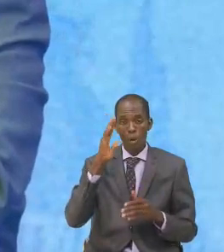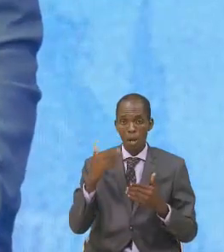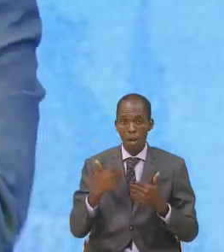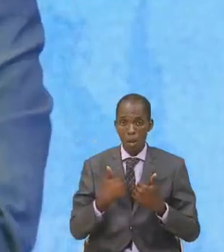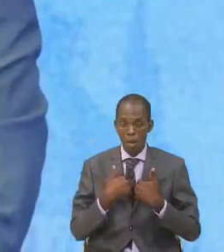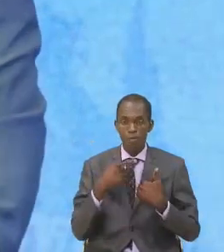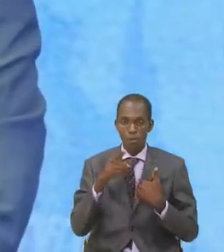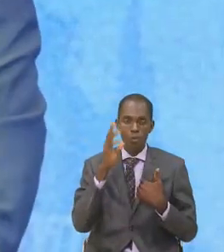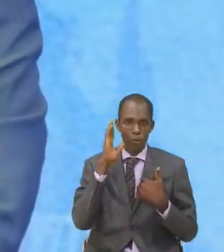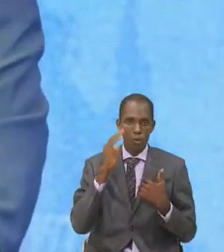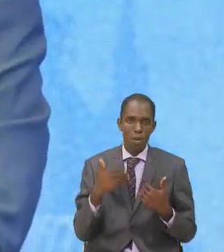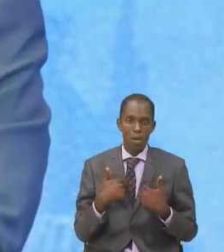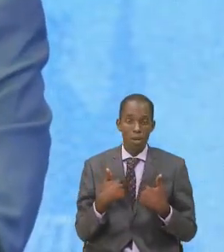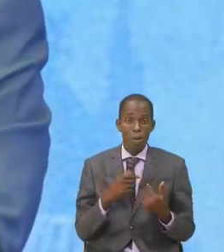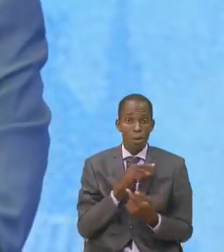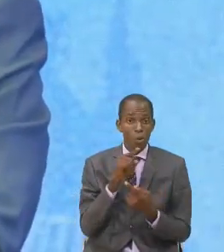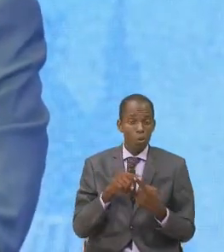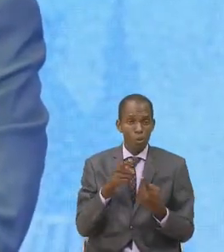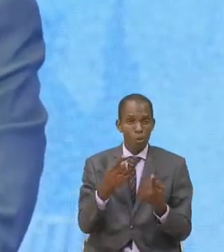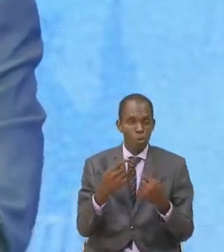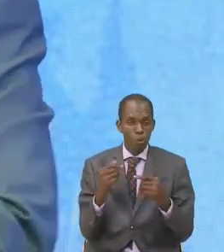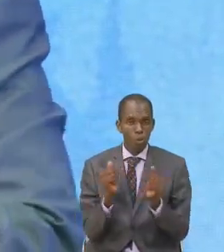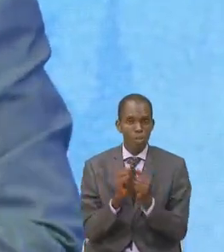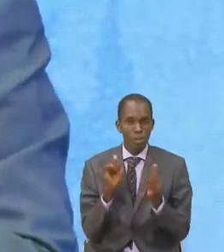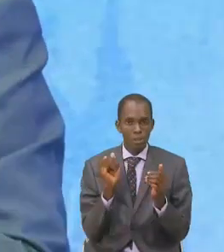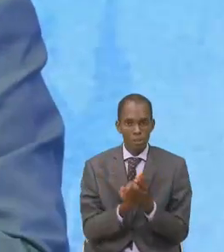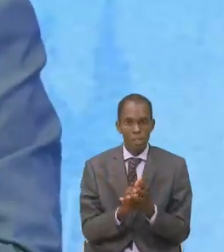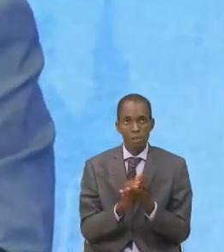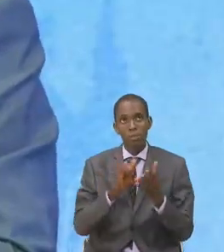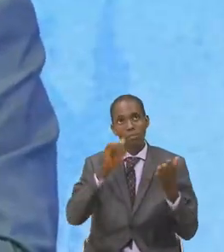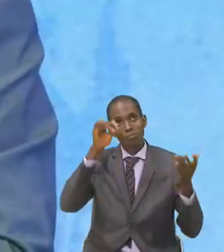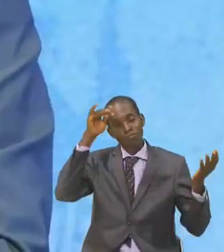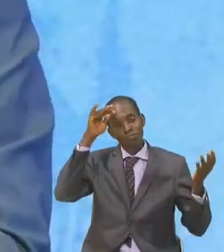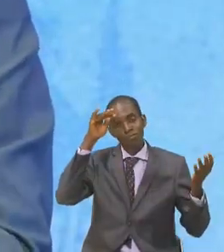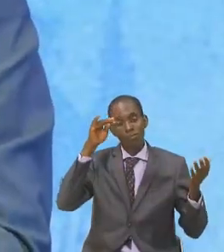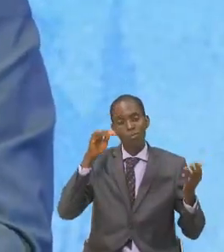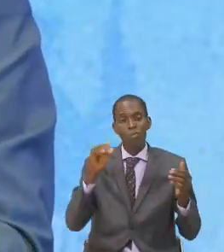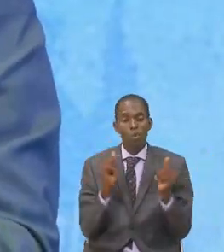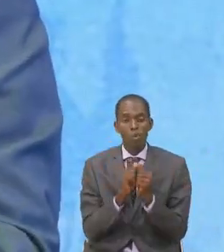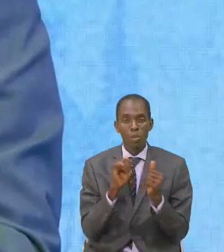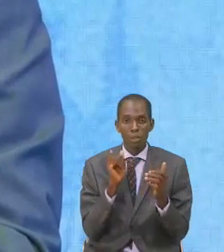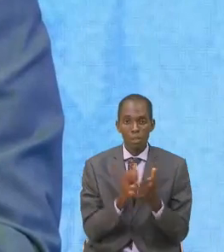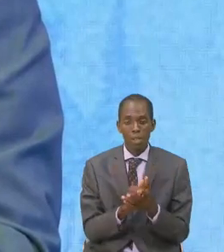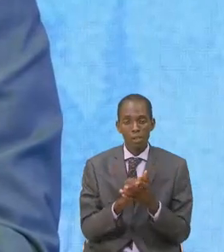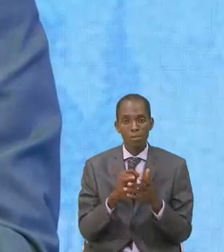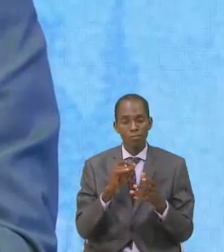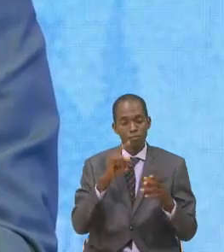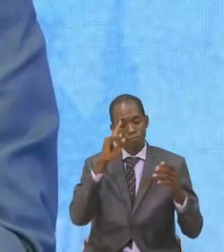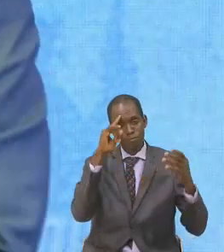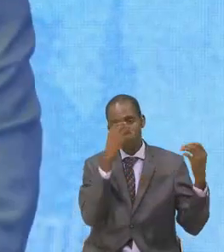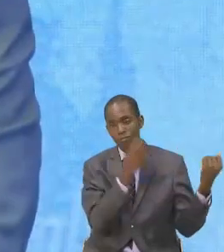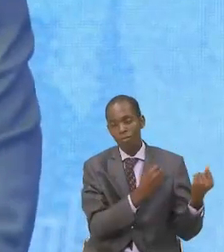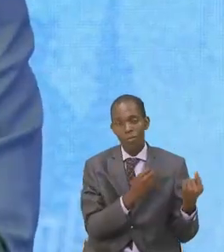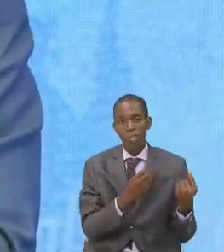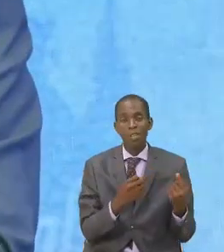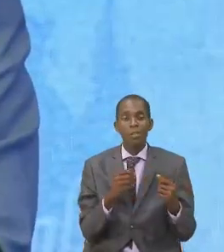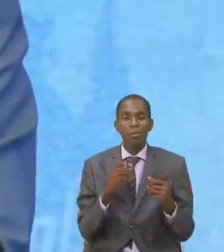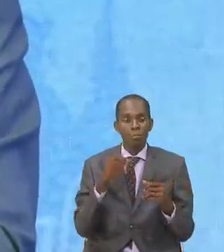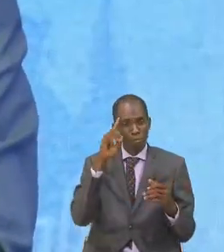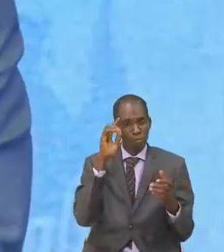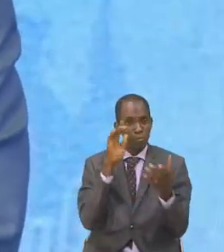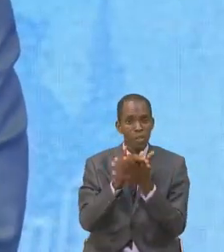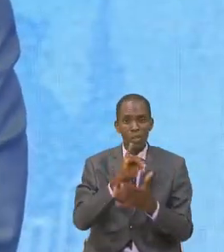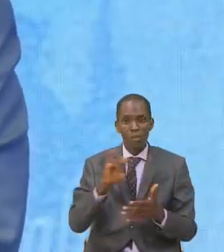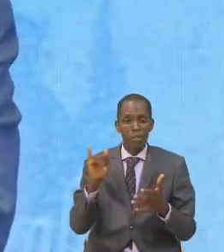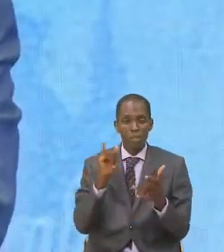you have, you have. And when you come with that expectation, with that faith,